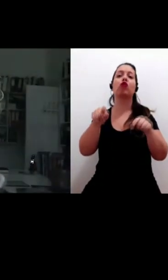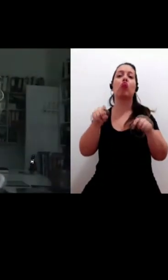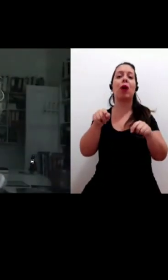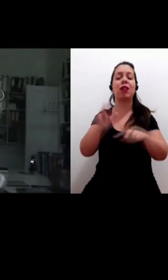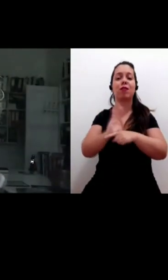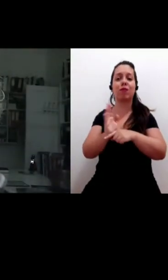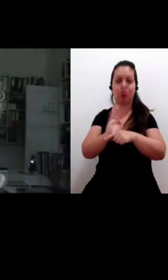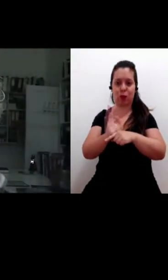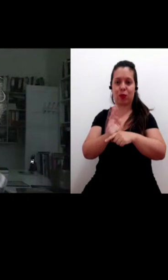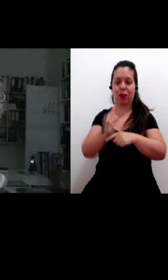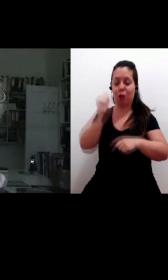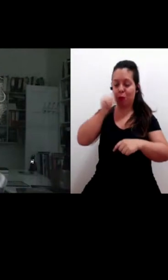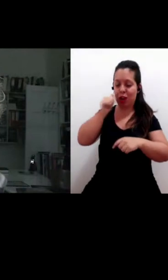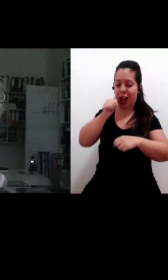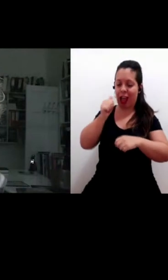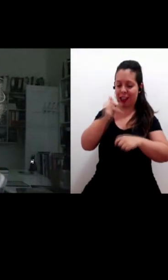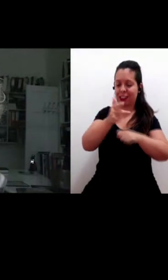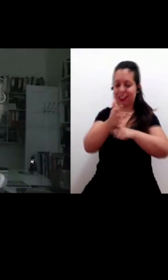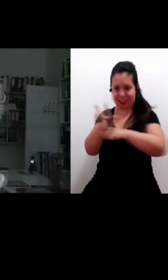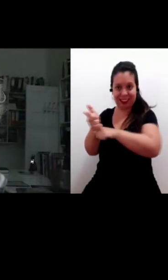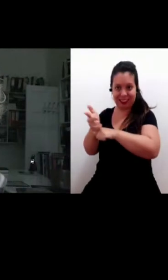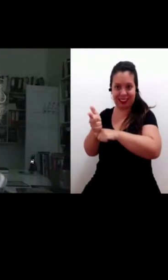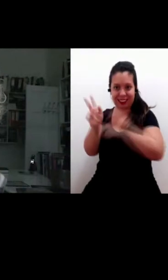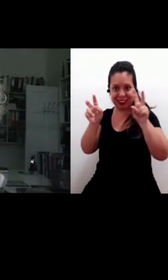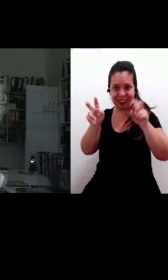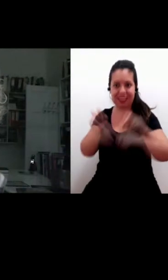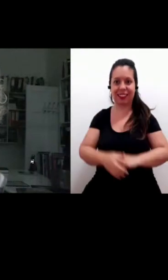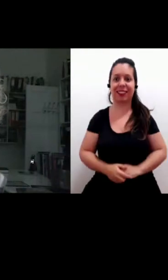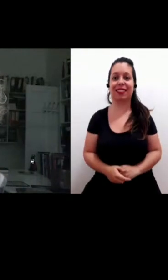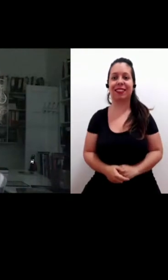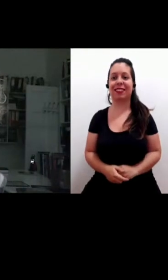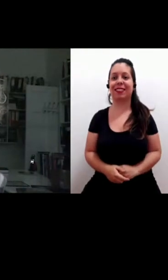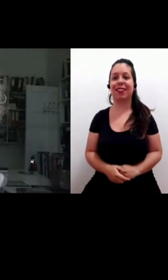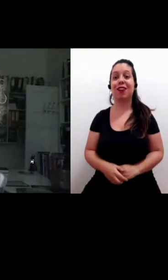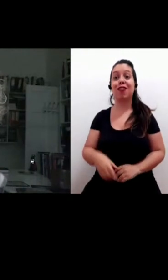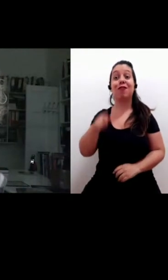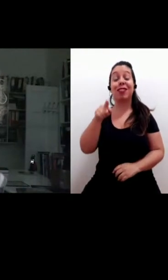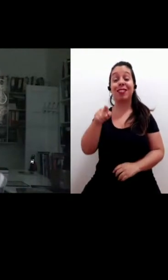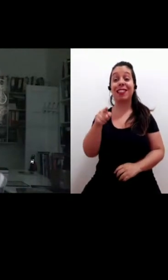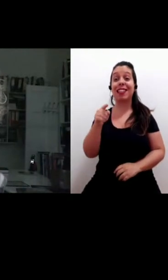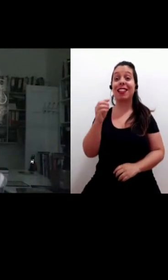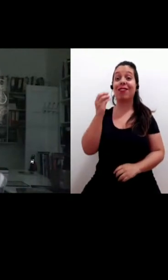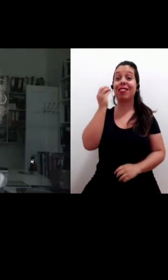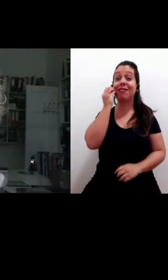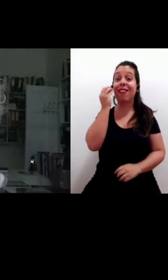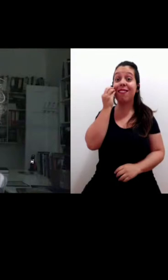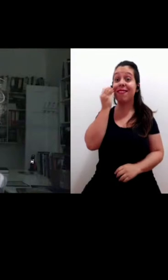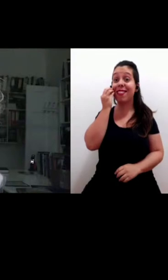same. What you are trying to show us is